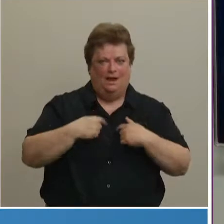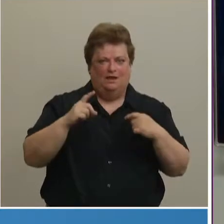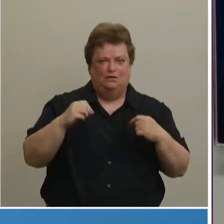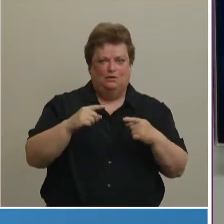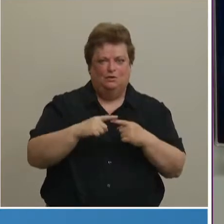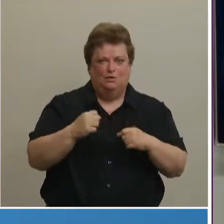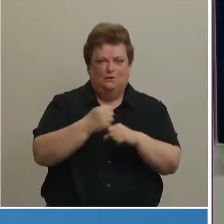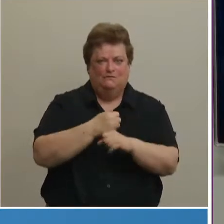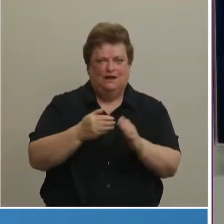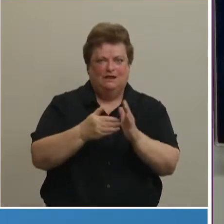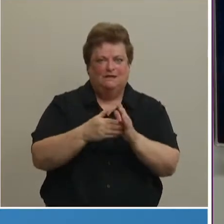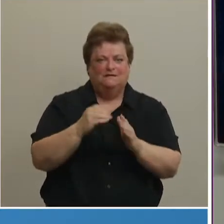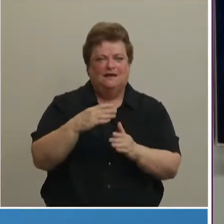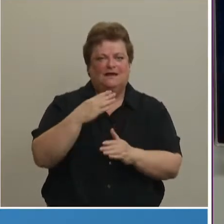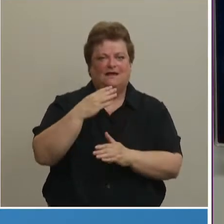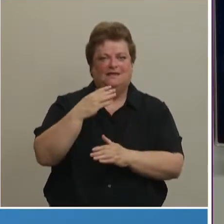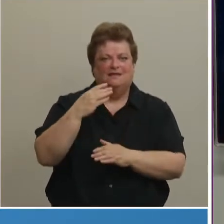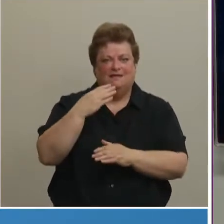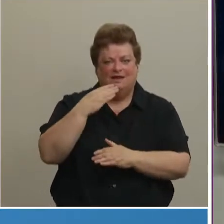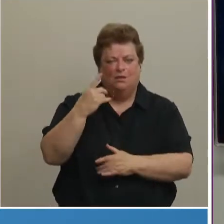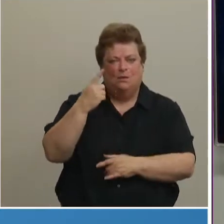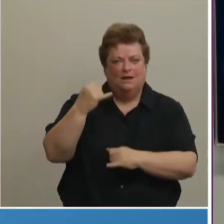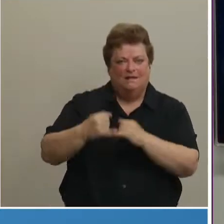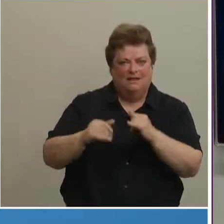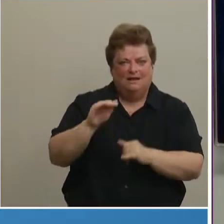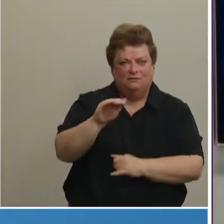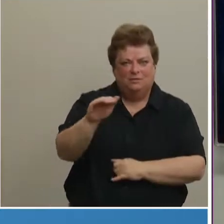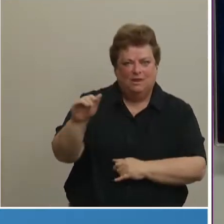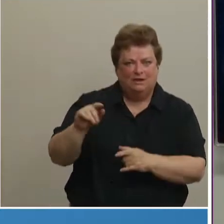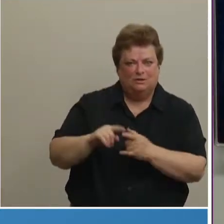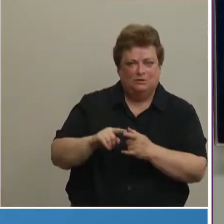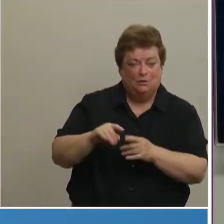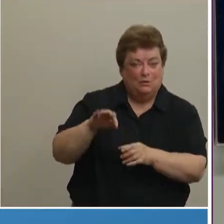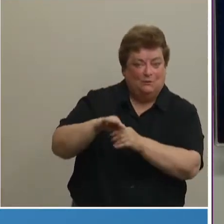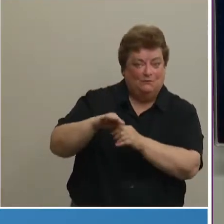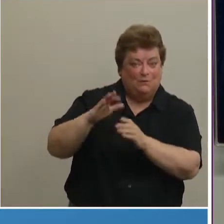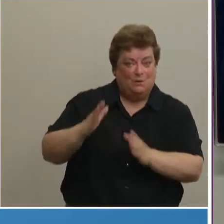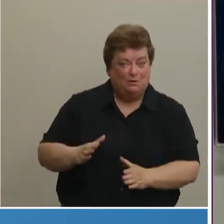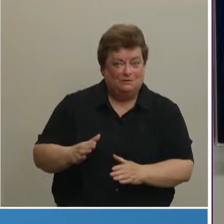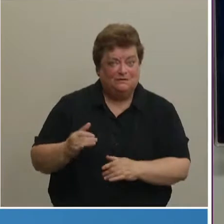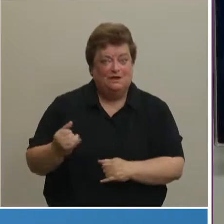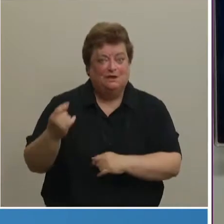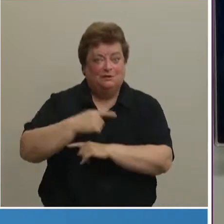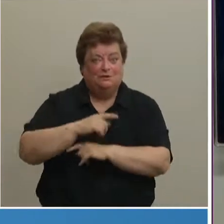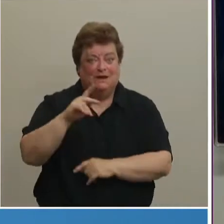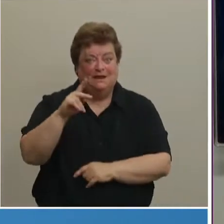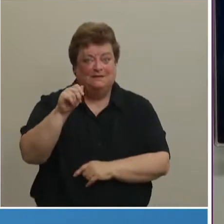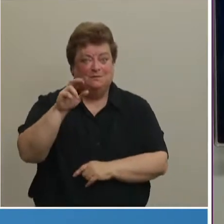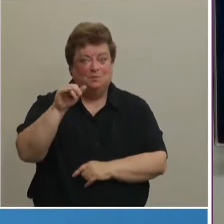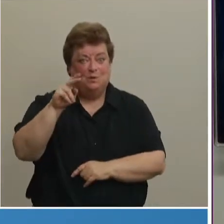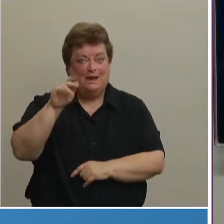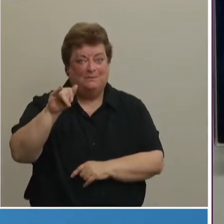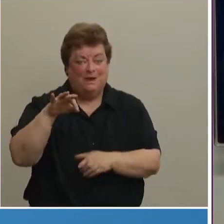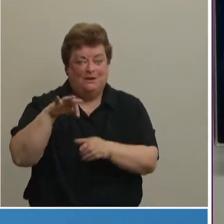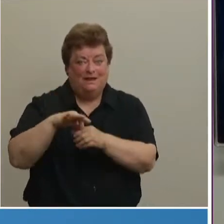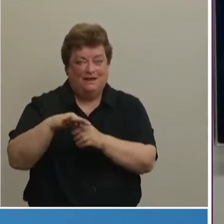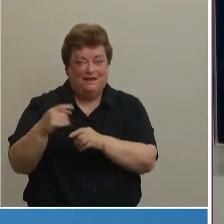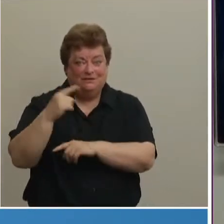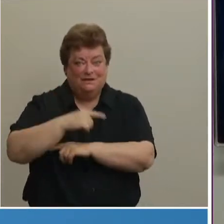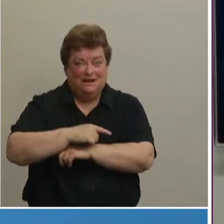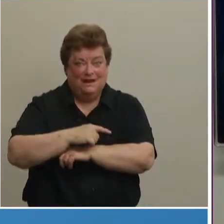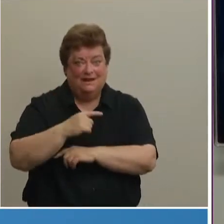pandemic. And finally, one last reminder to all Lincoln voters. Today is primary election day for municipal